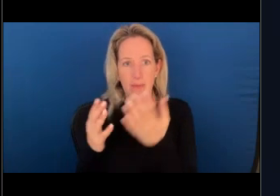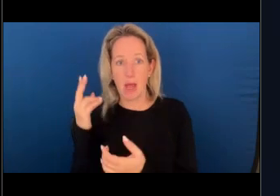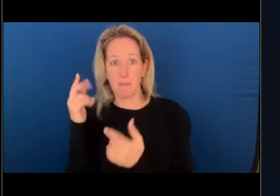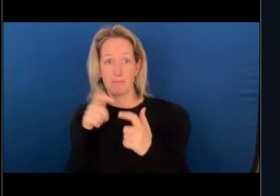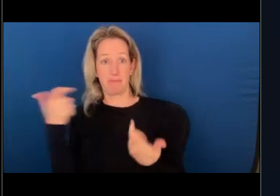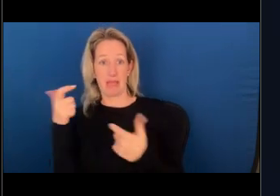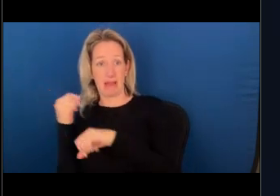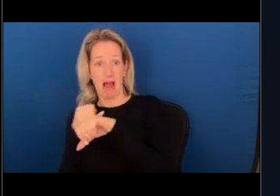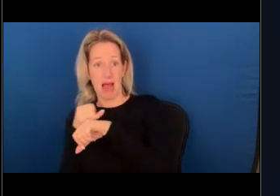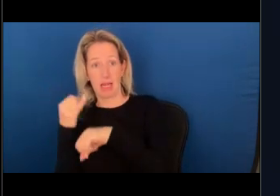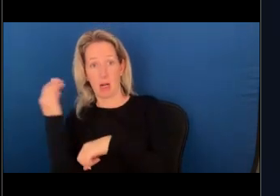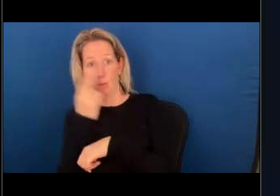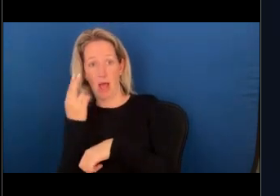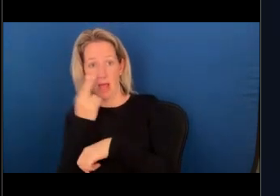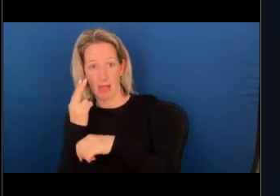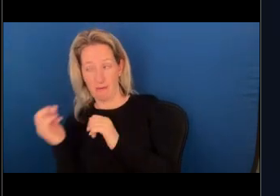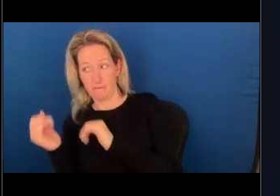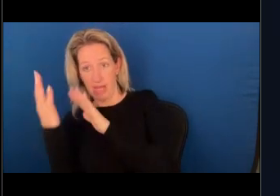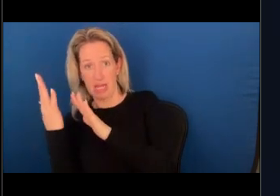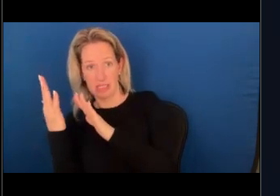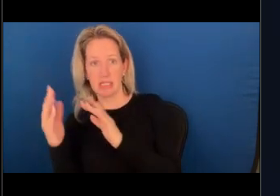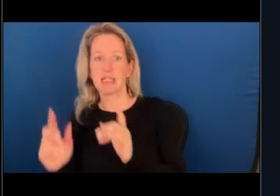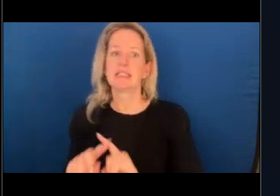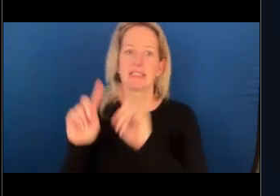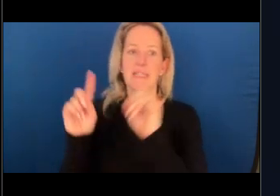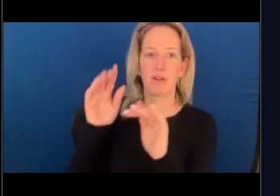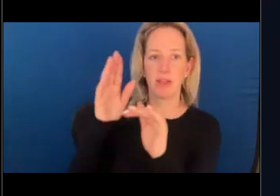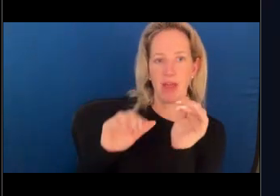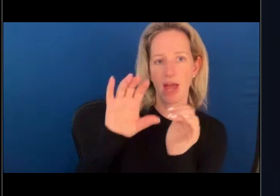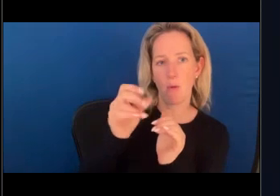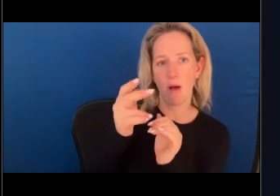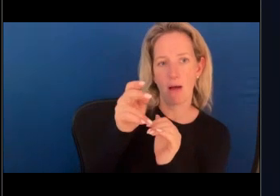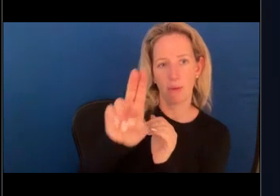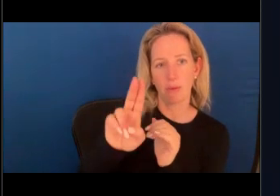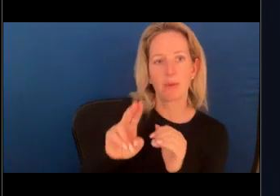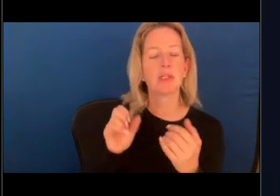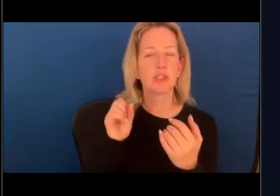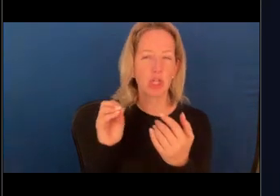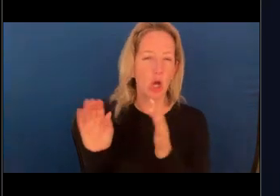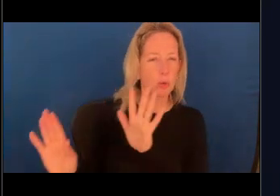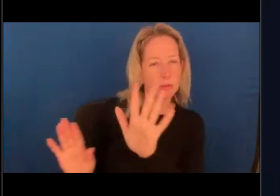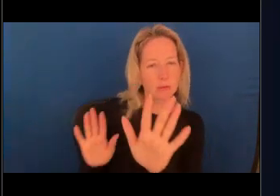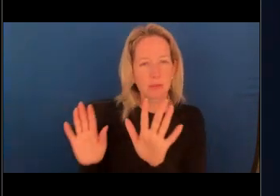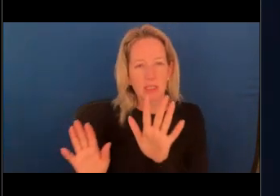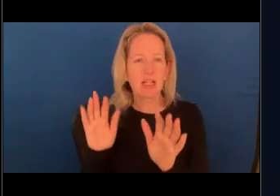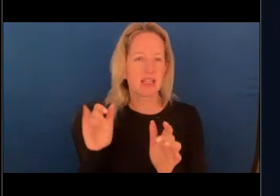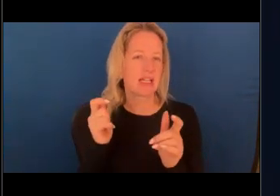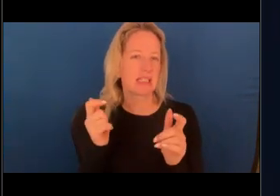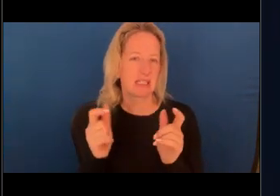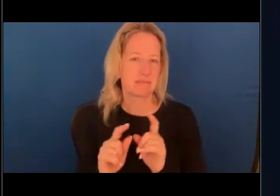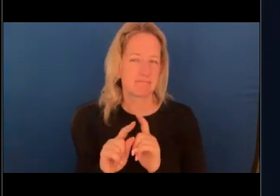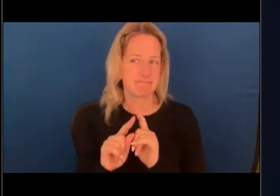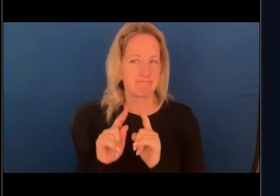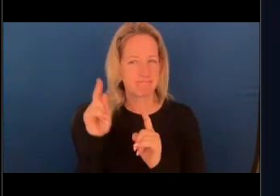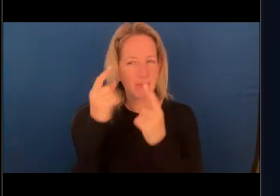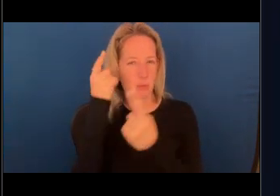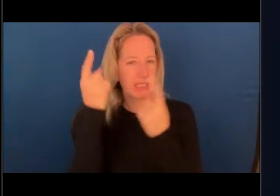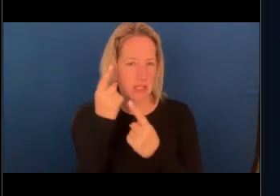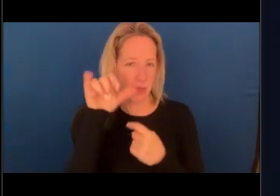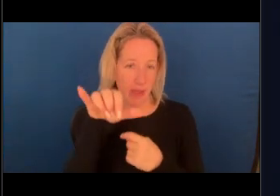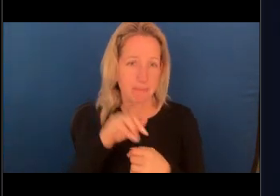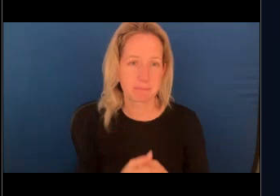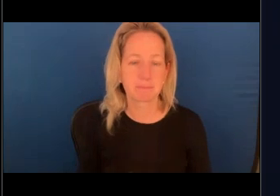Big Island is quite different than what we may face here on Oahu. And so that's something to consider. But an